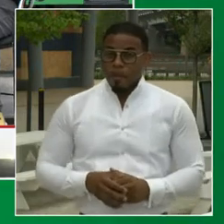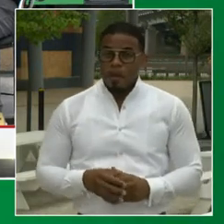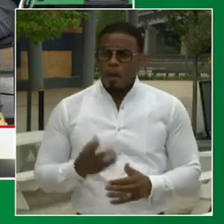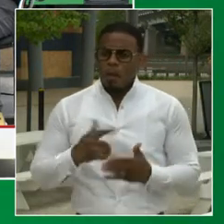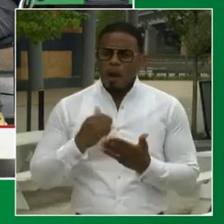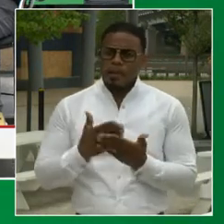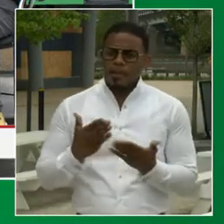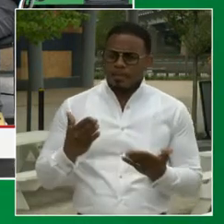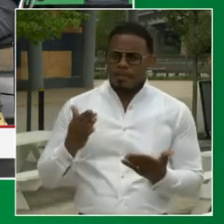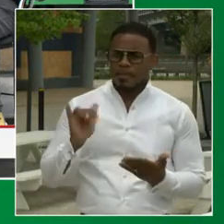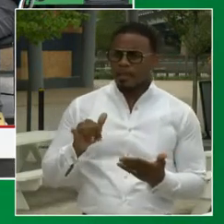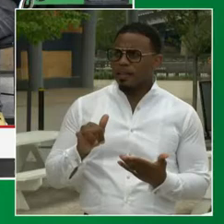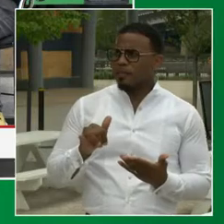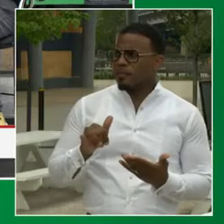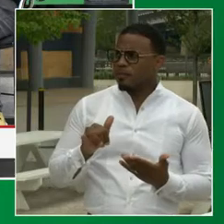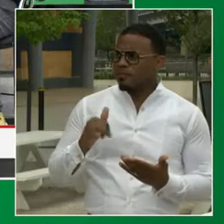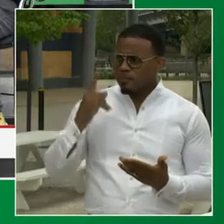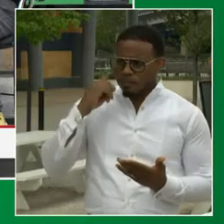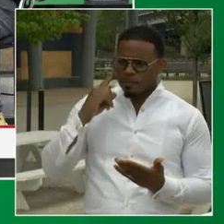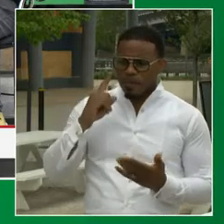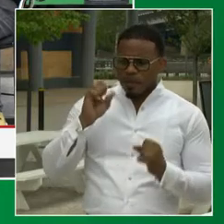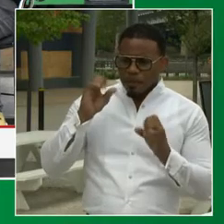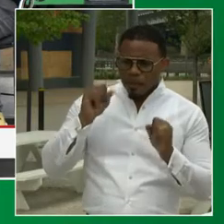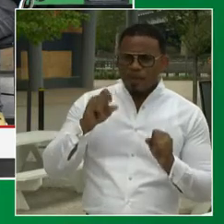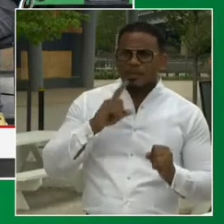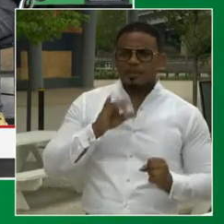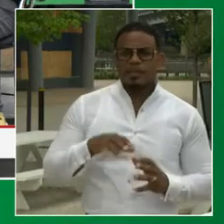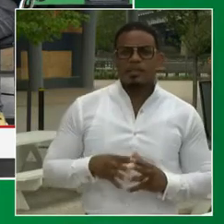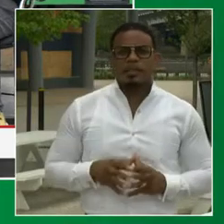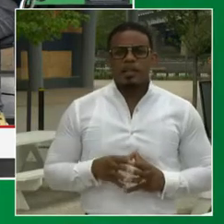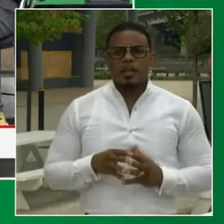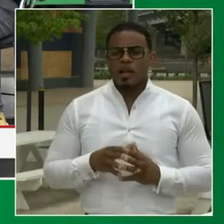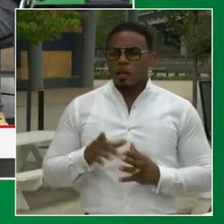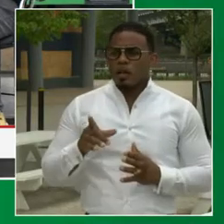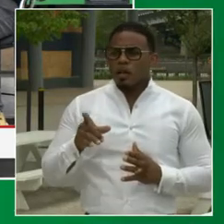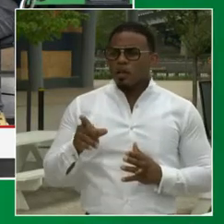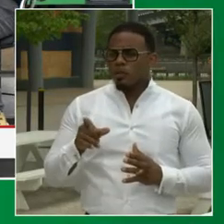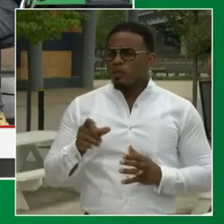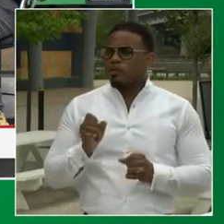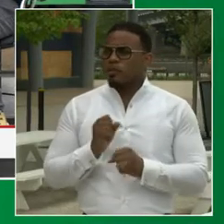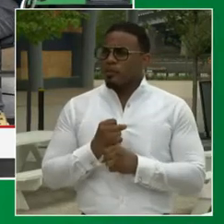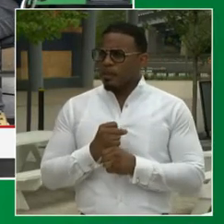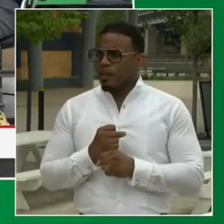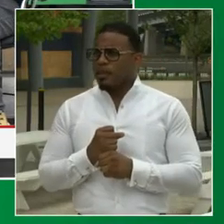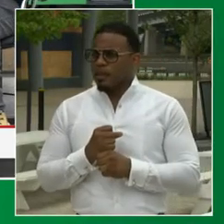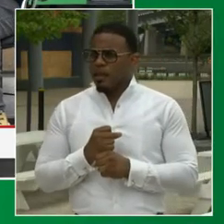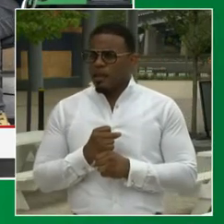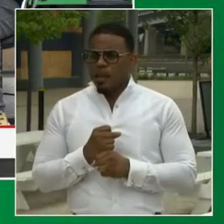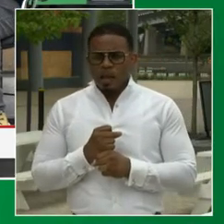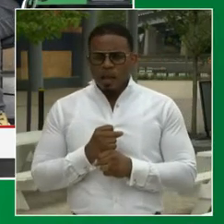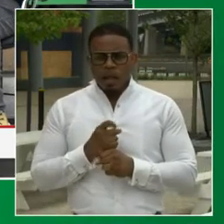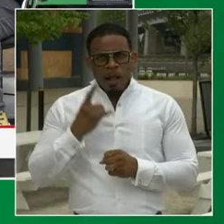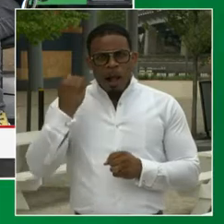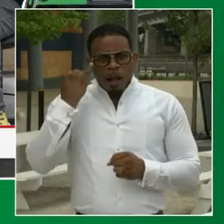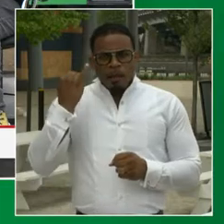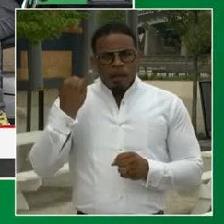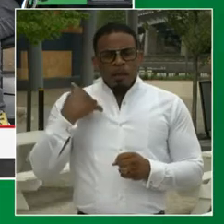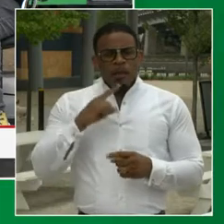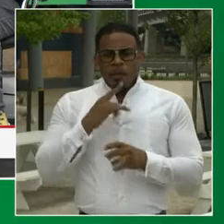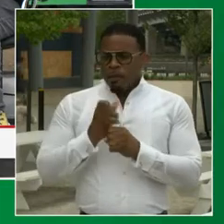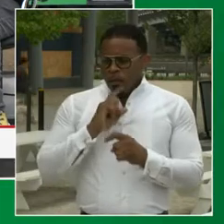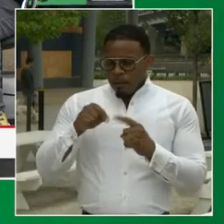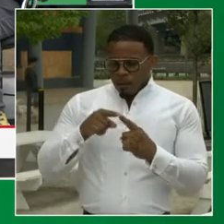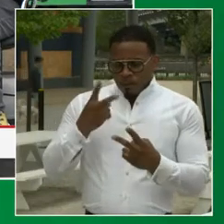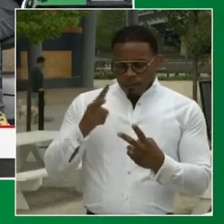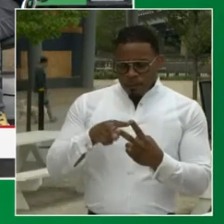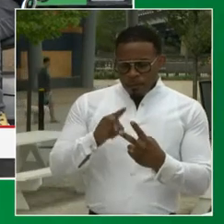of the things that was that I think is amazing is that you manufacture, and we certainly want to talk